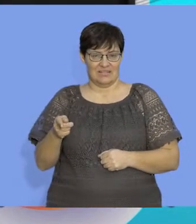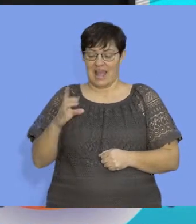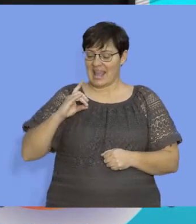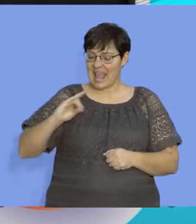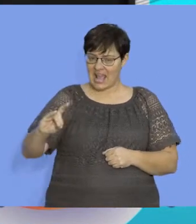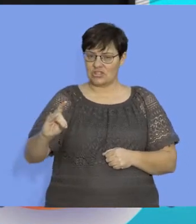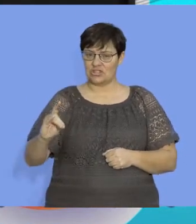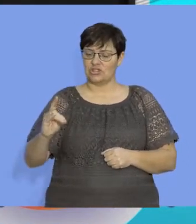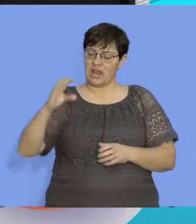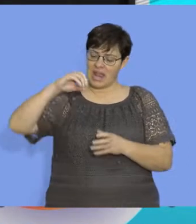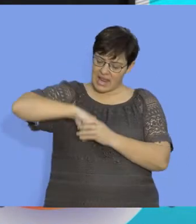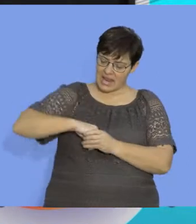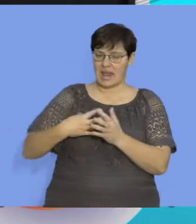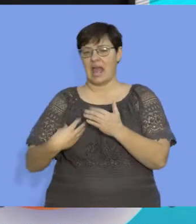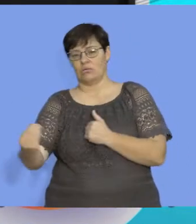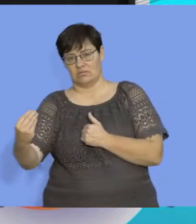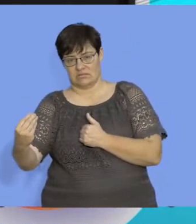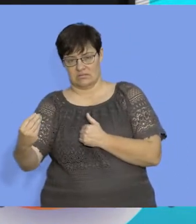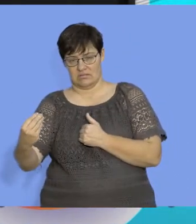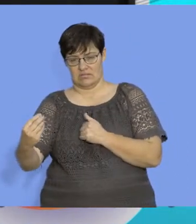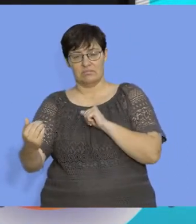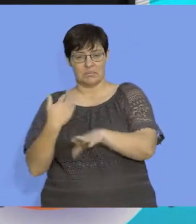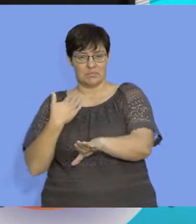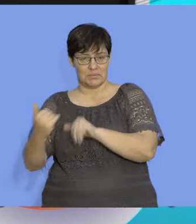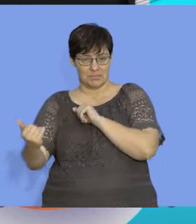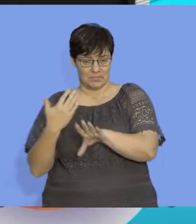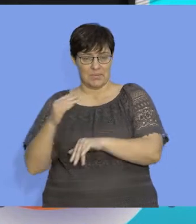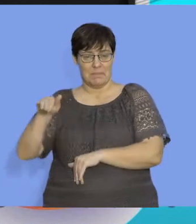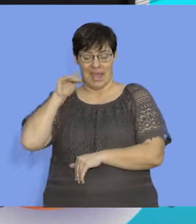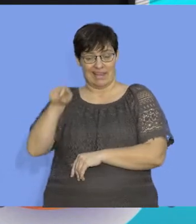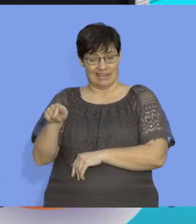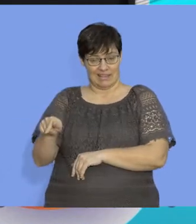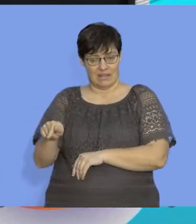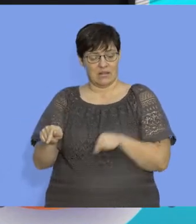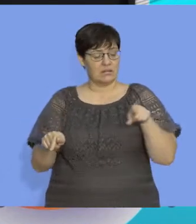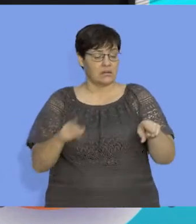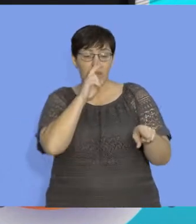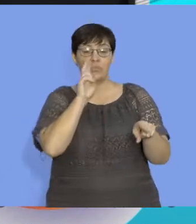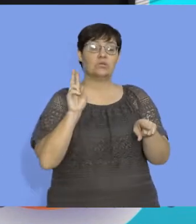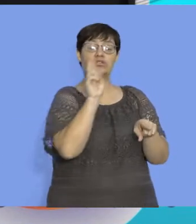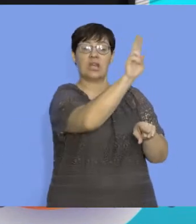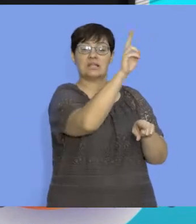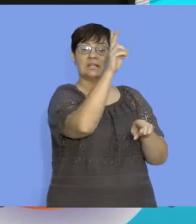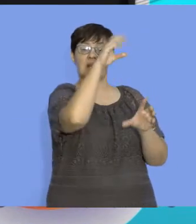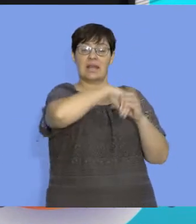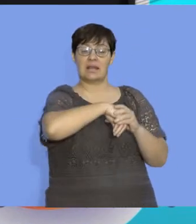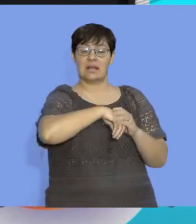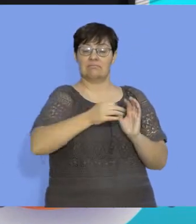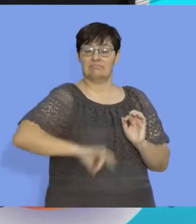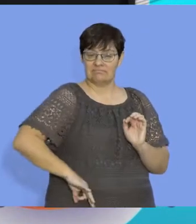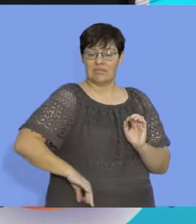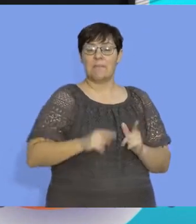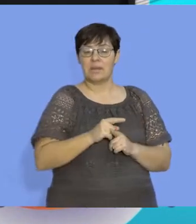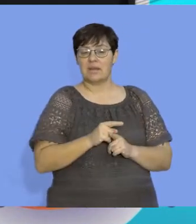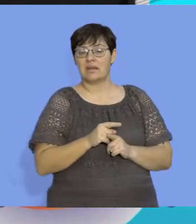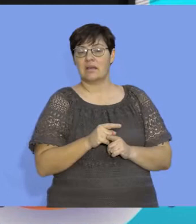your cash flow, cash received and cash paid out. Whereas your projected income statement deals